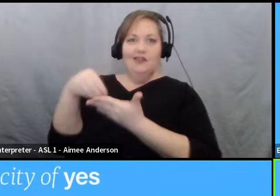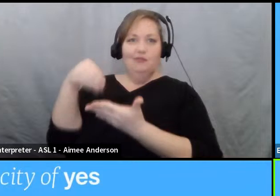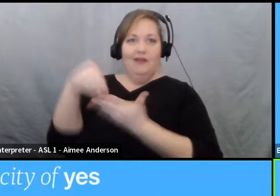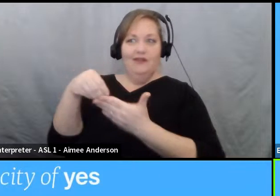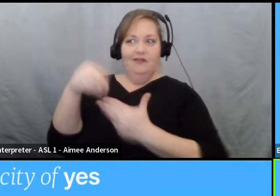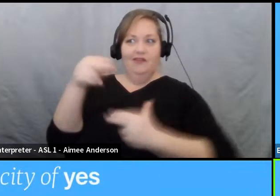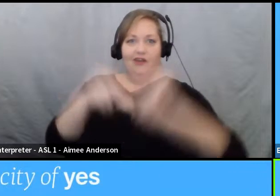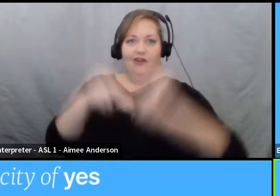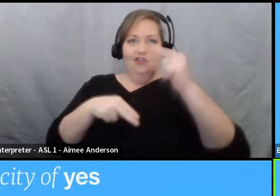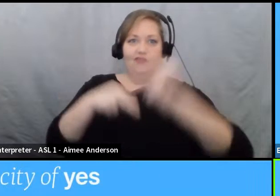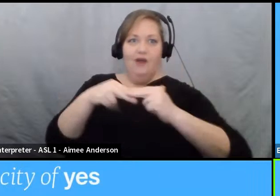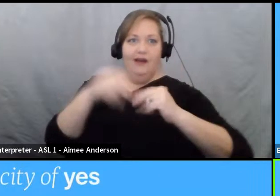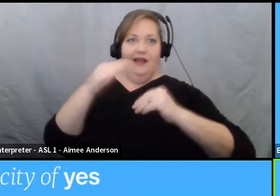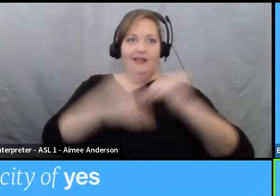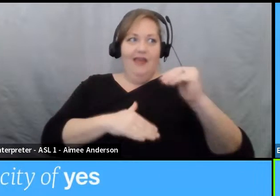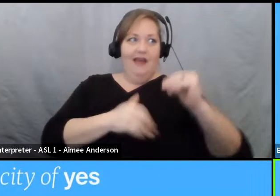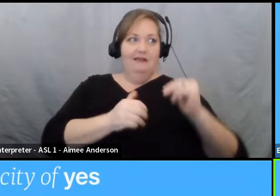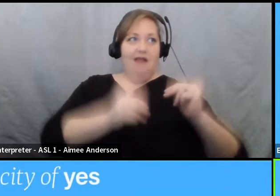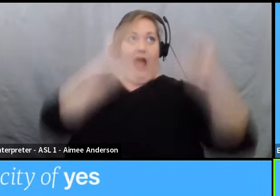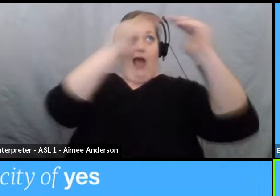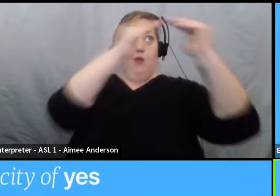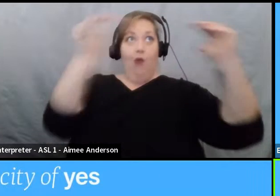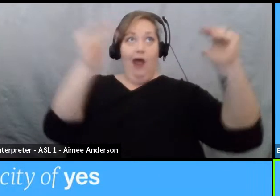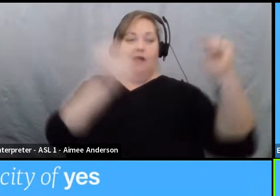than a single family home or a high rise.